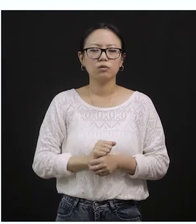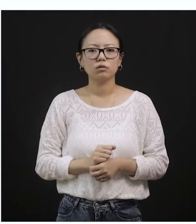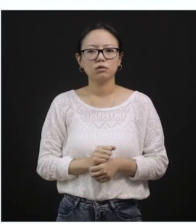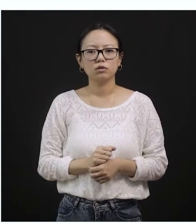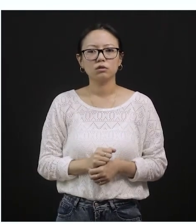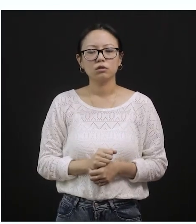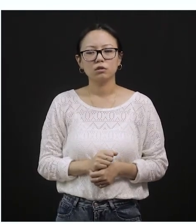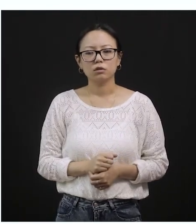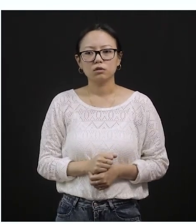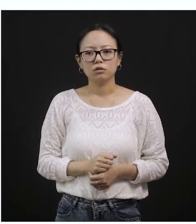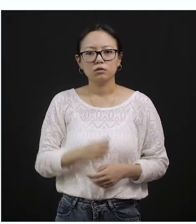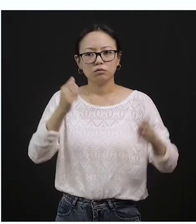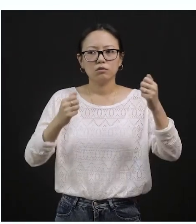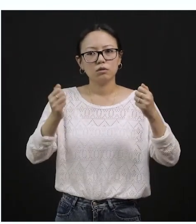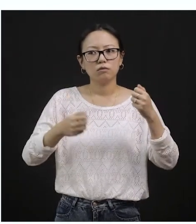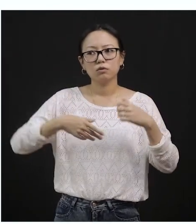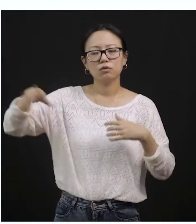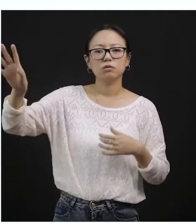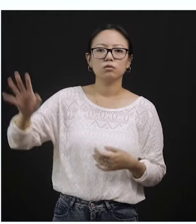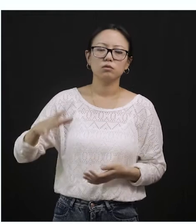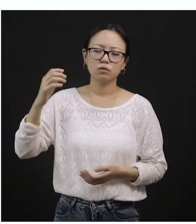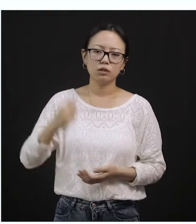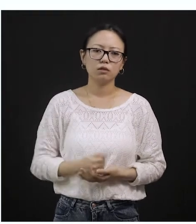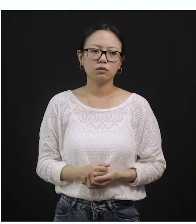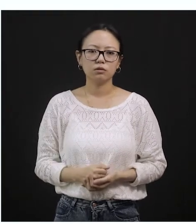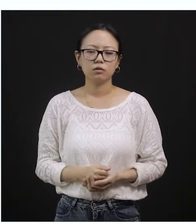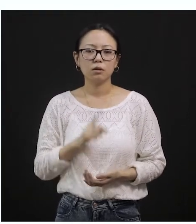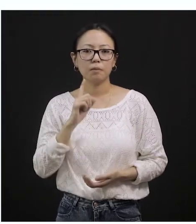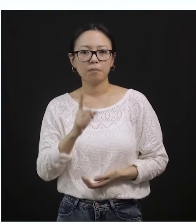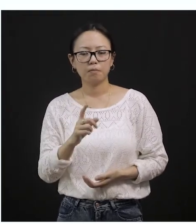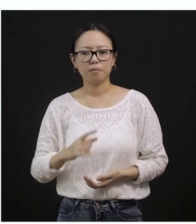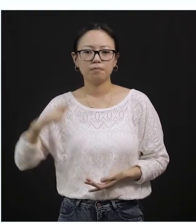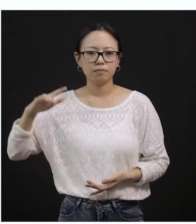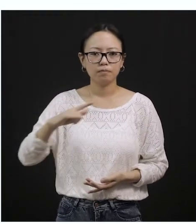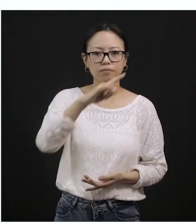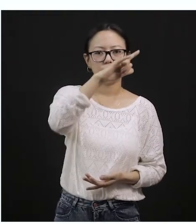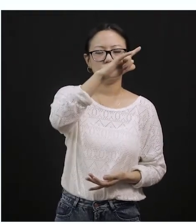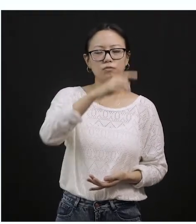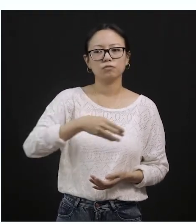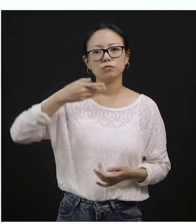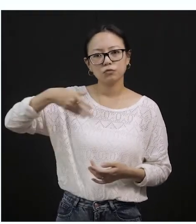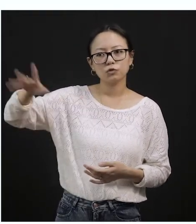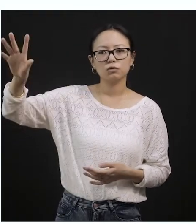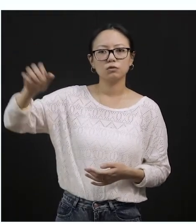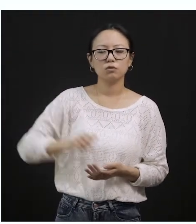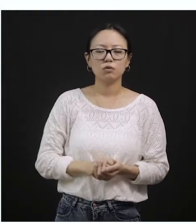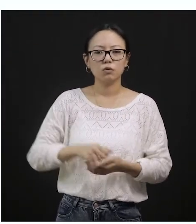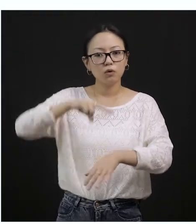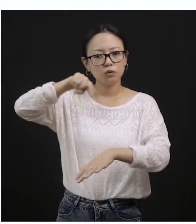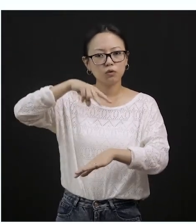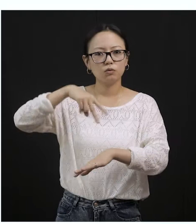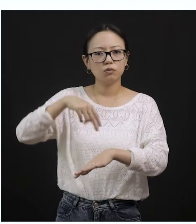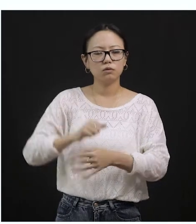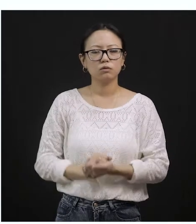hours. So a pilot helps you to reach your destination within a short period of time and also provided in a